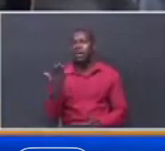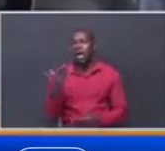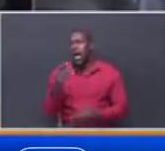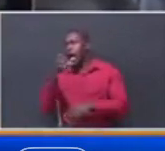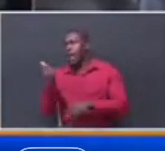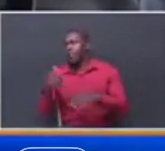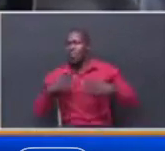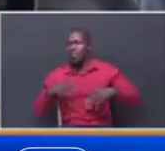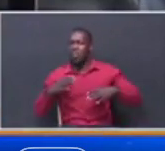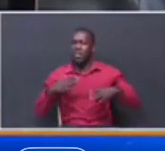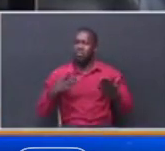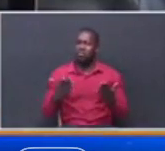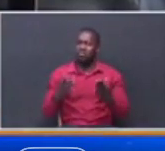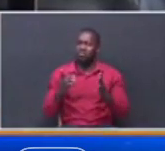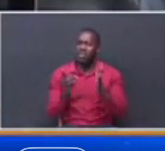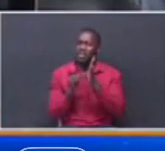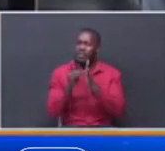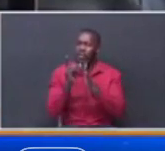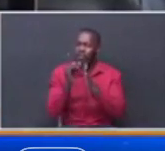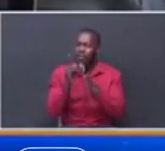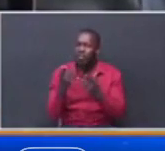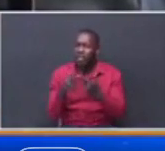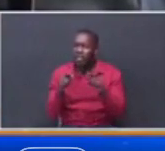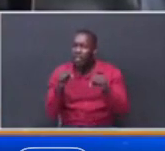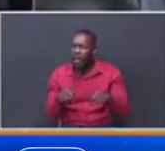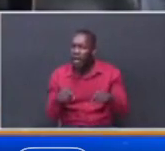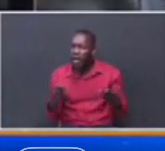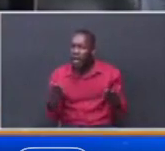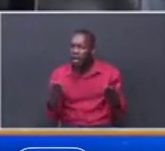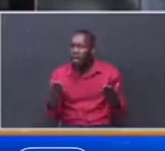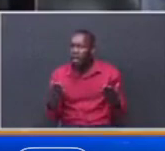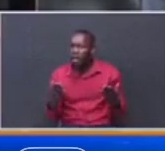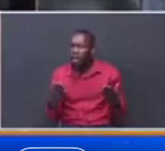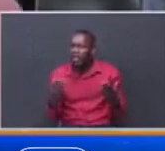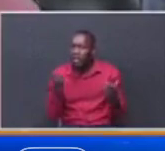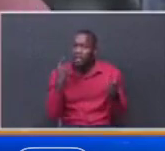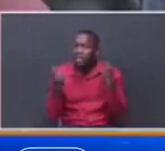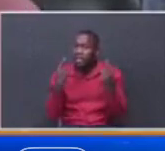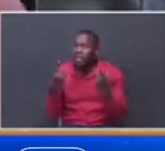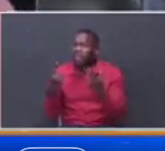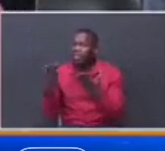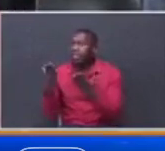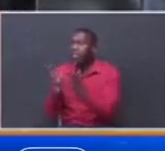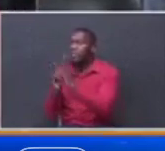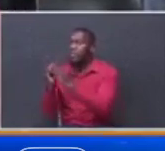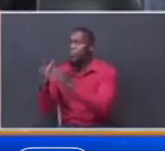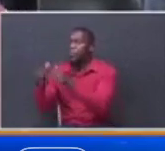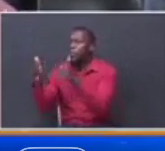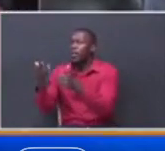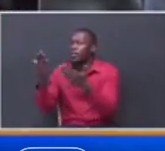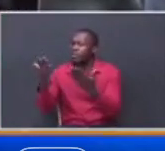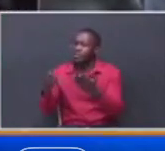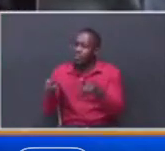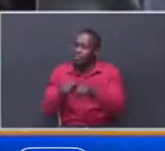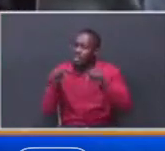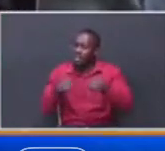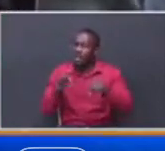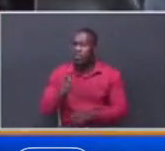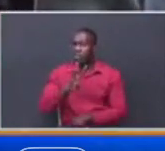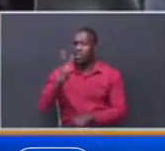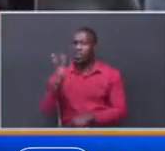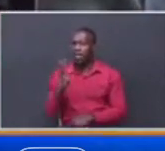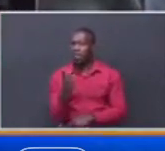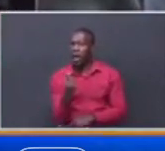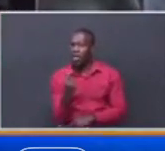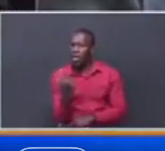kofi hakuna waulizi yo plan? Tia waulizi yo plan? Hata miraa kitu inamea tu peke yake. Munaweka pesa to